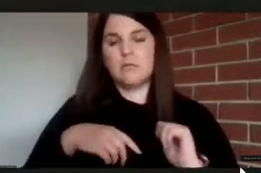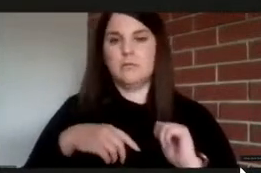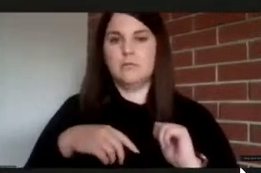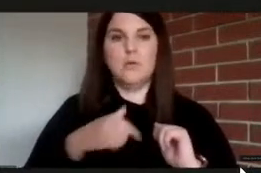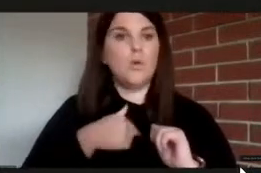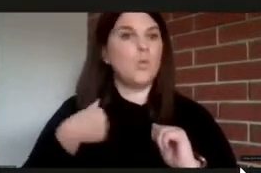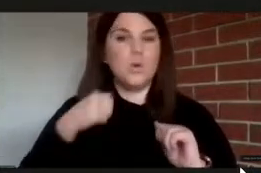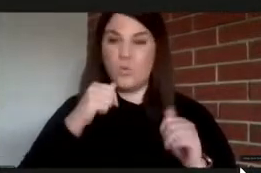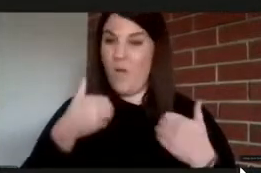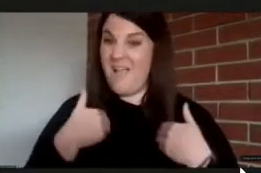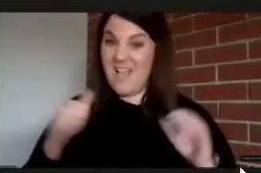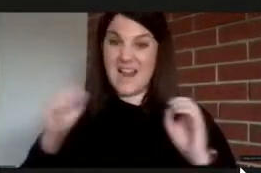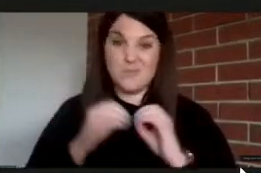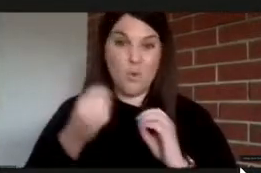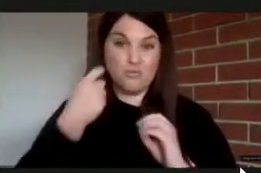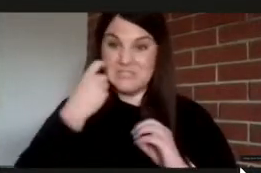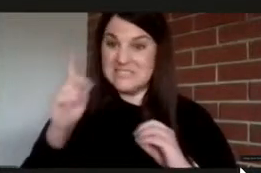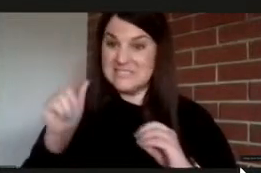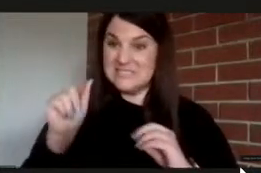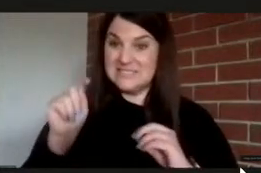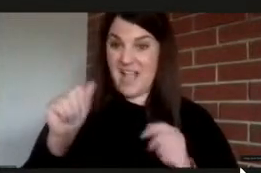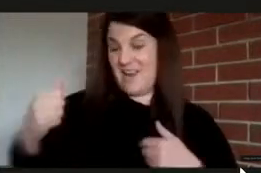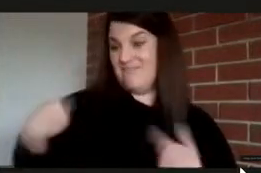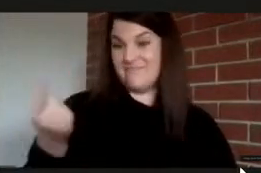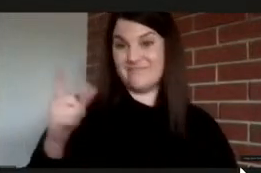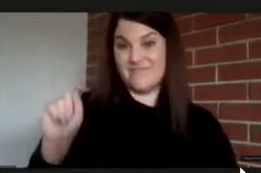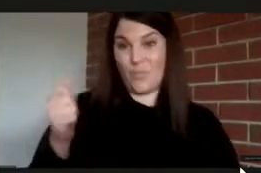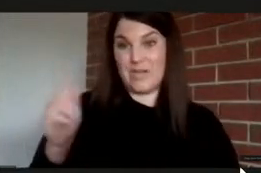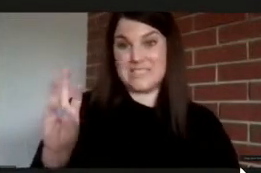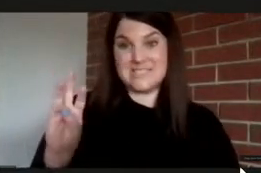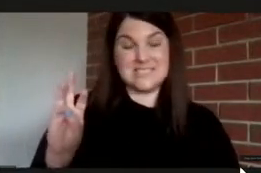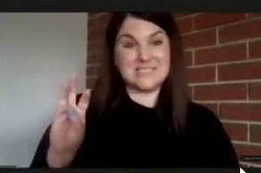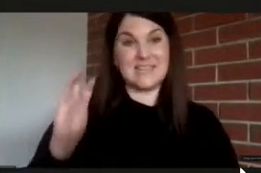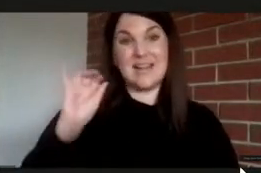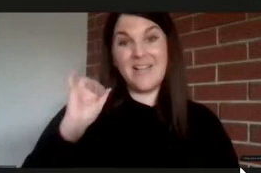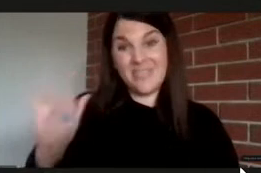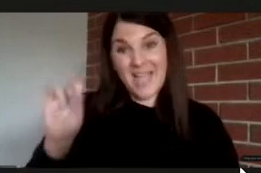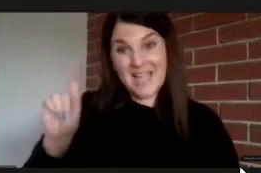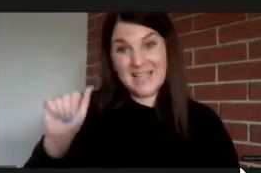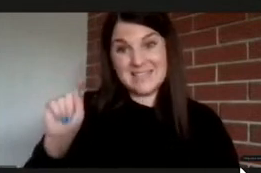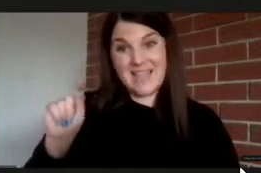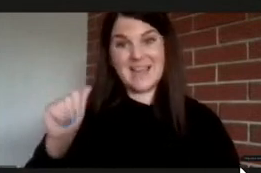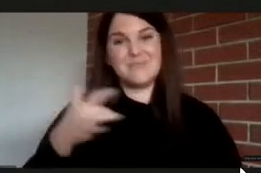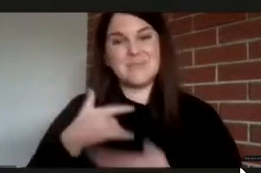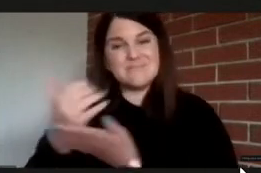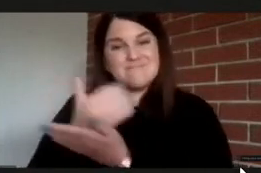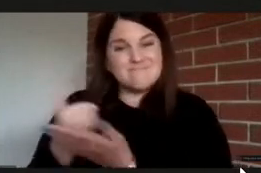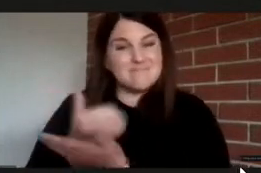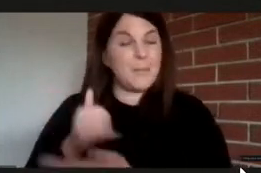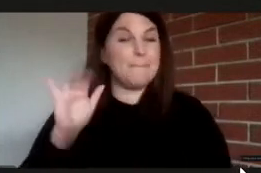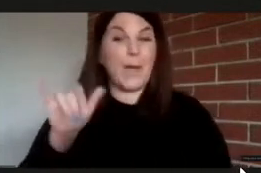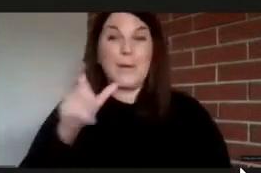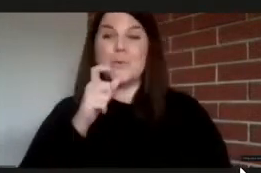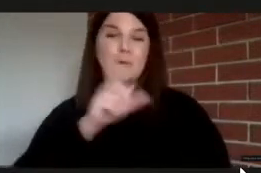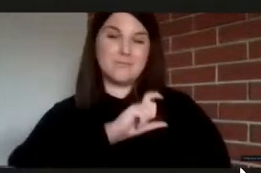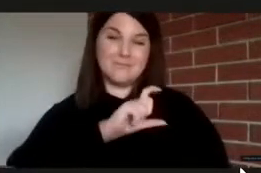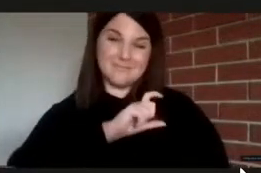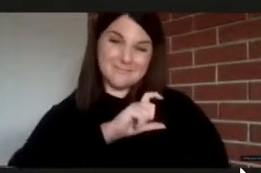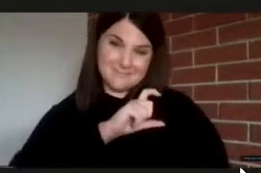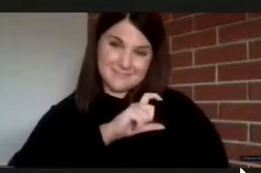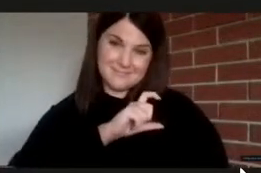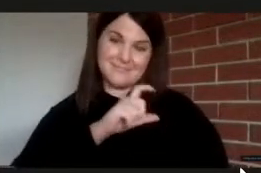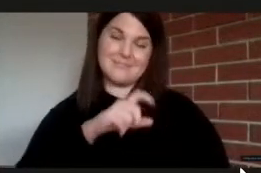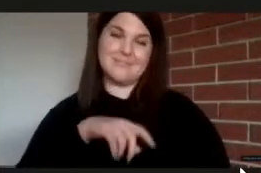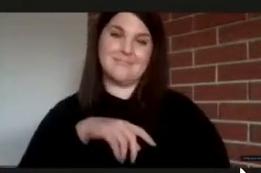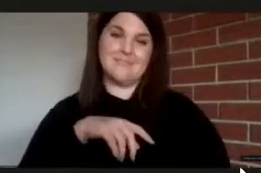more recent data. And really importantly, that data is usually collected by law enforcement organizations and